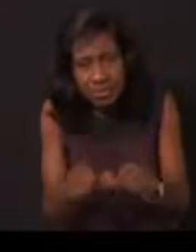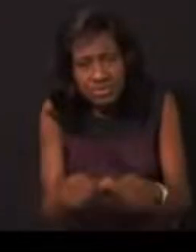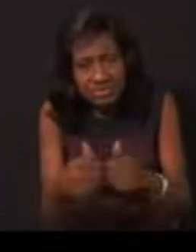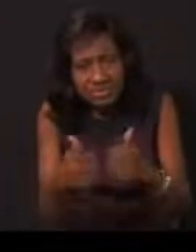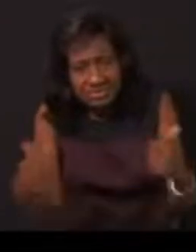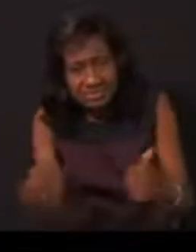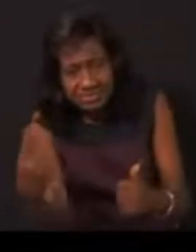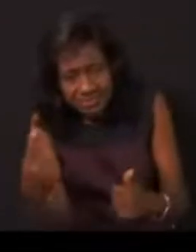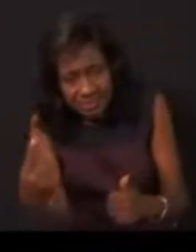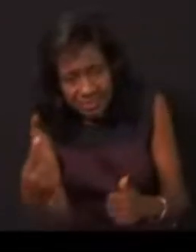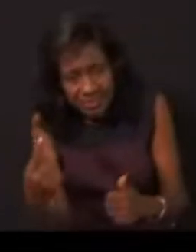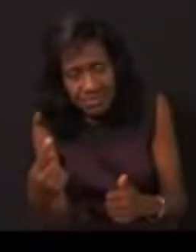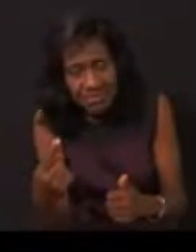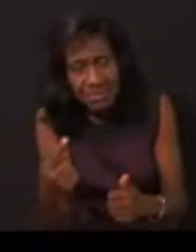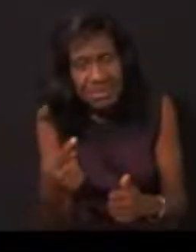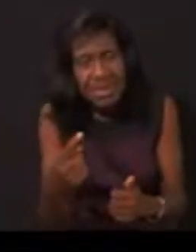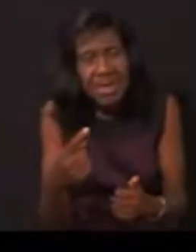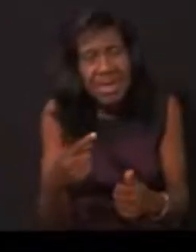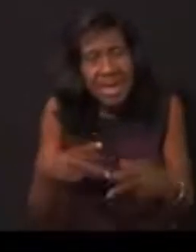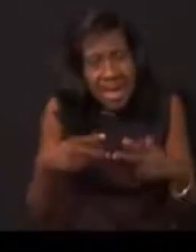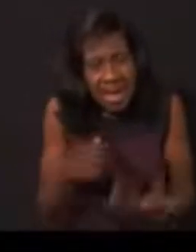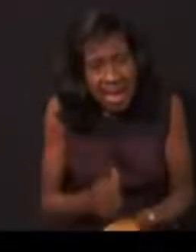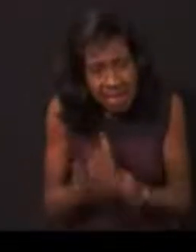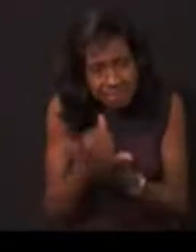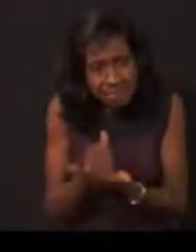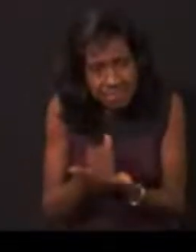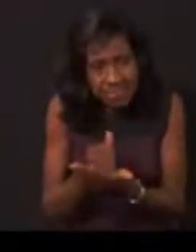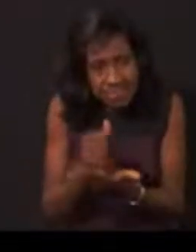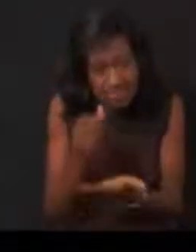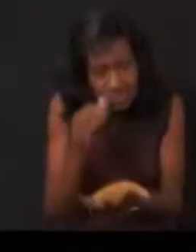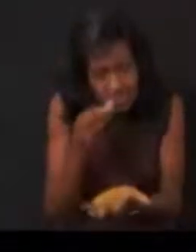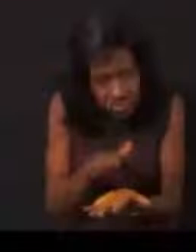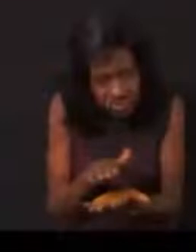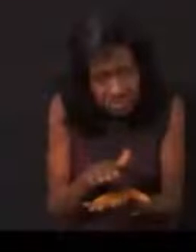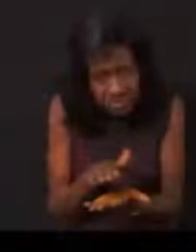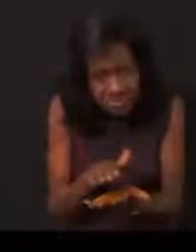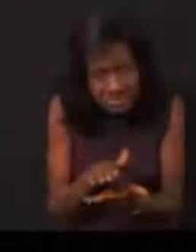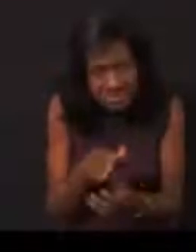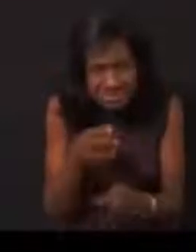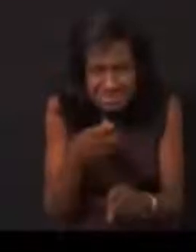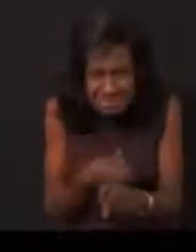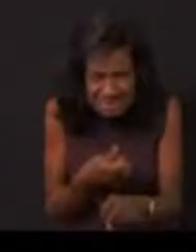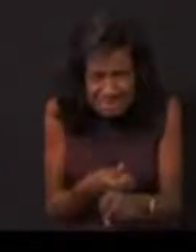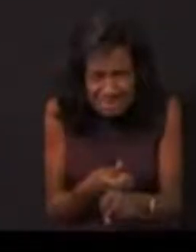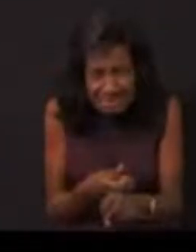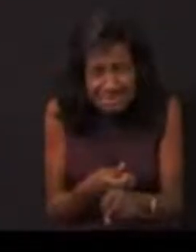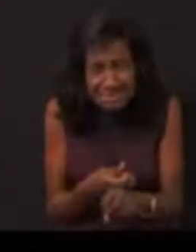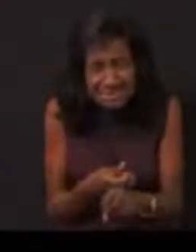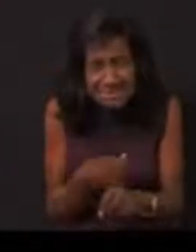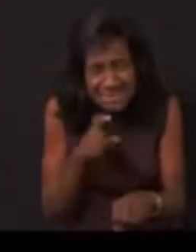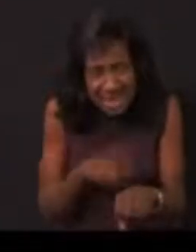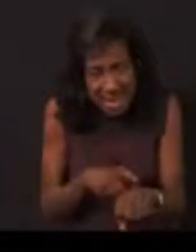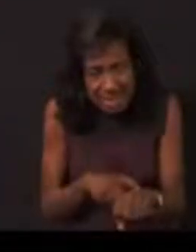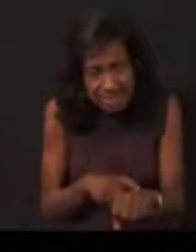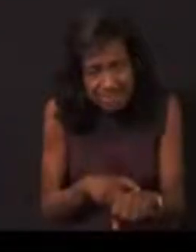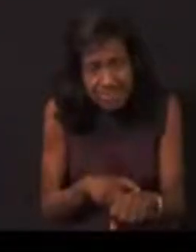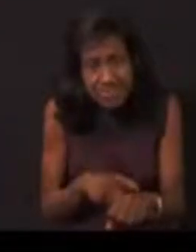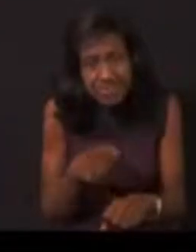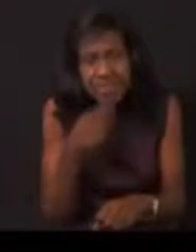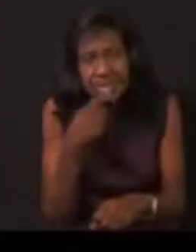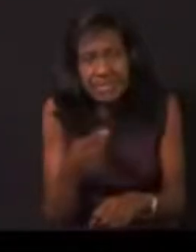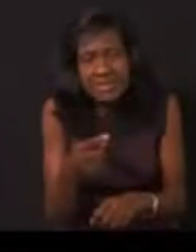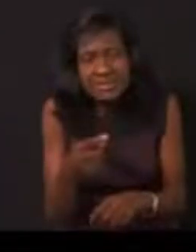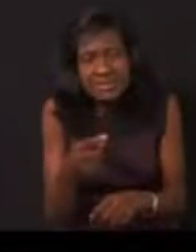safety standards in curtailing community spread as best as possible. So, as such, and the Premier alluded